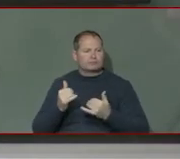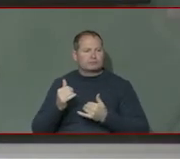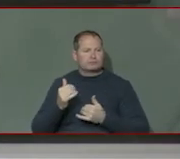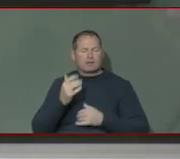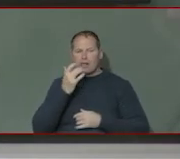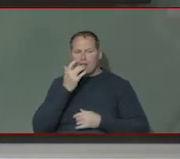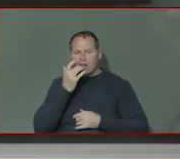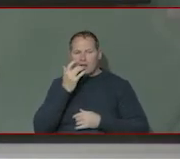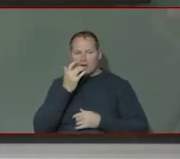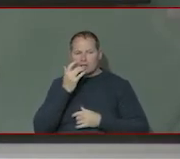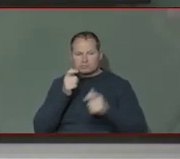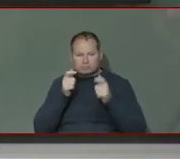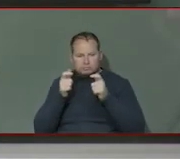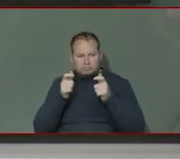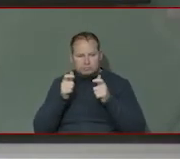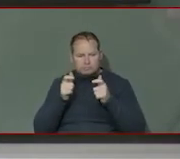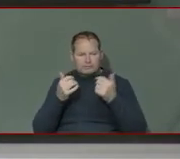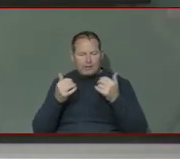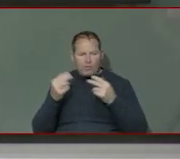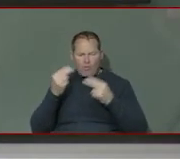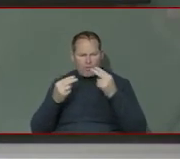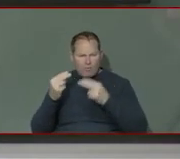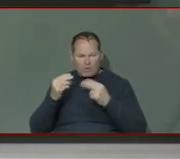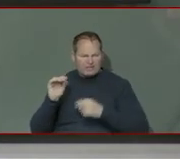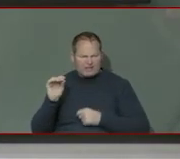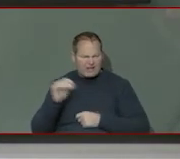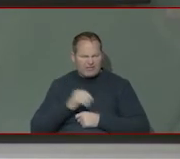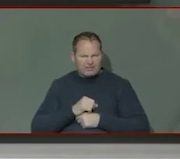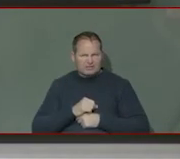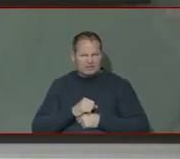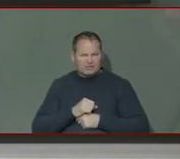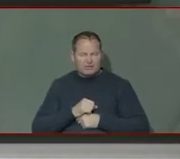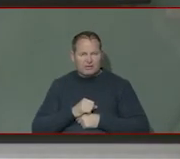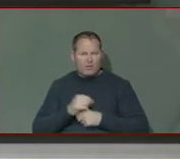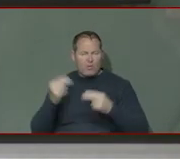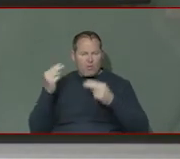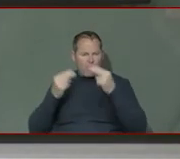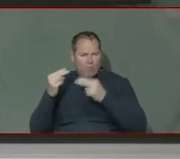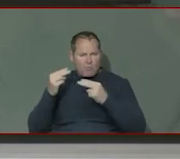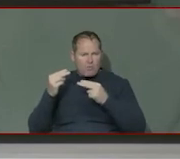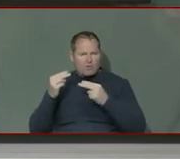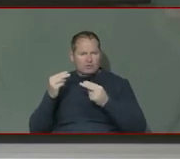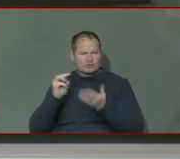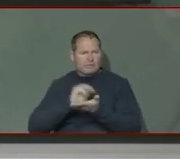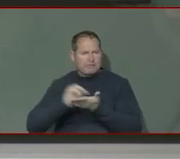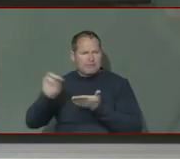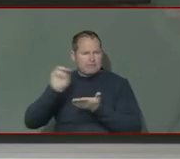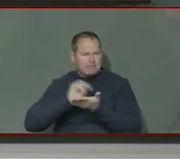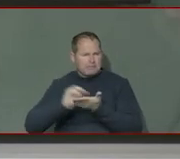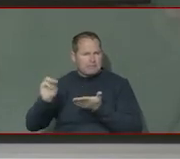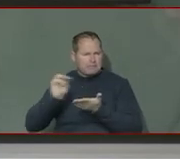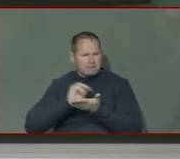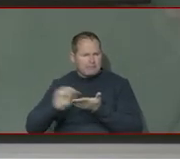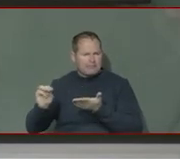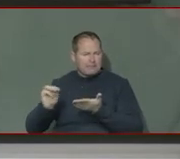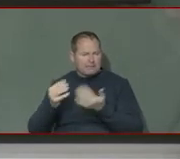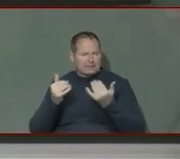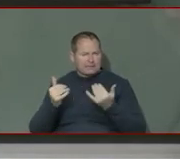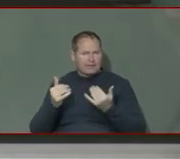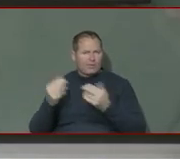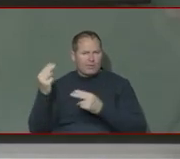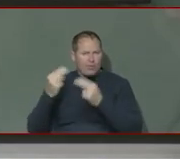there a hormone involved? Because hormones give messages to happen. And what action will the